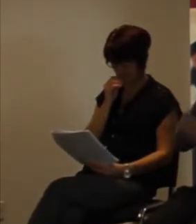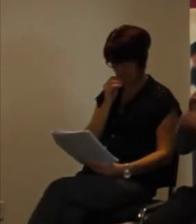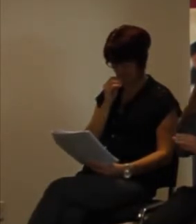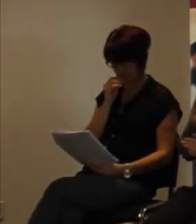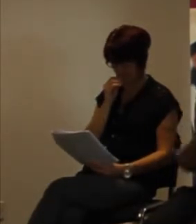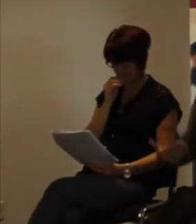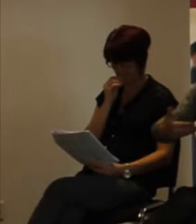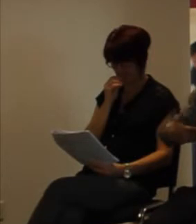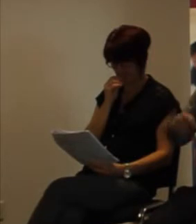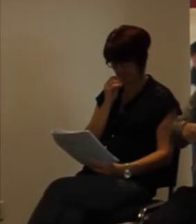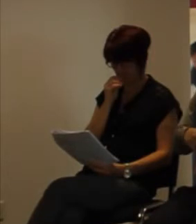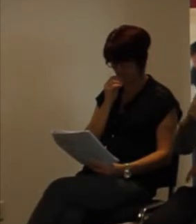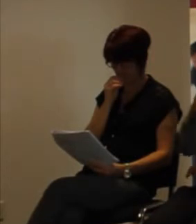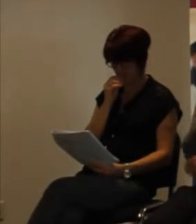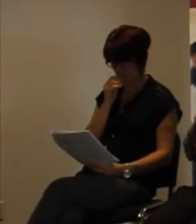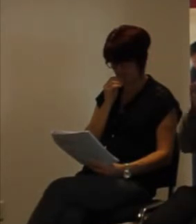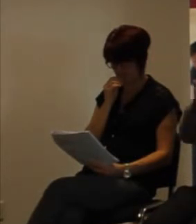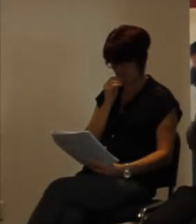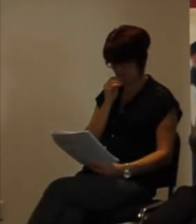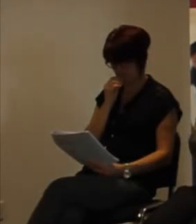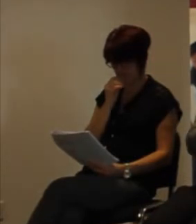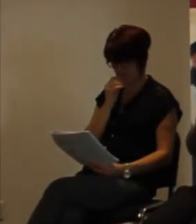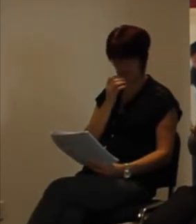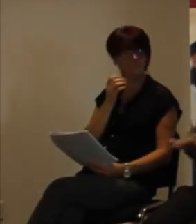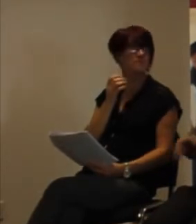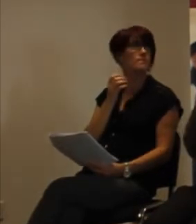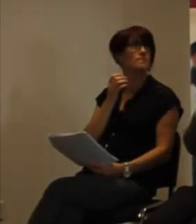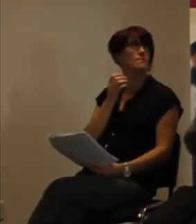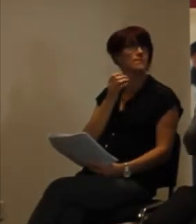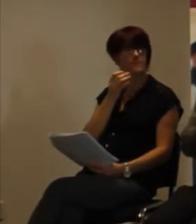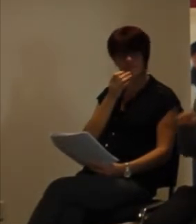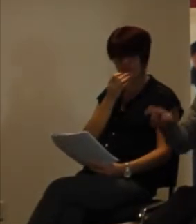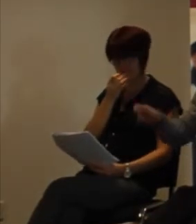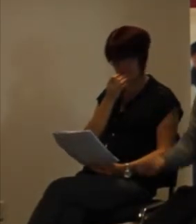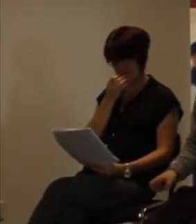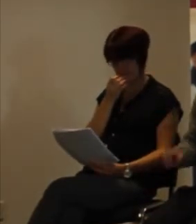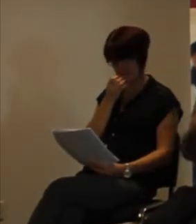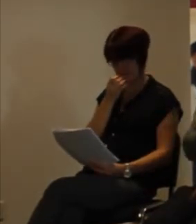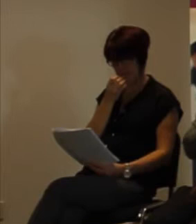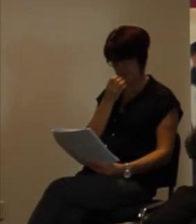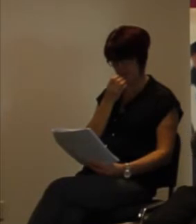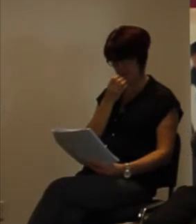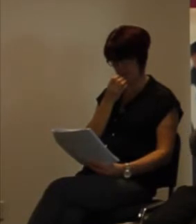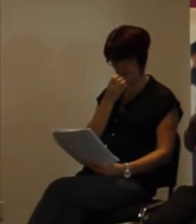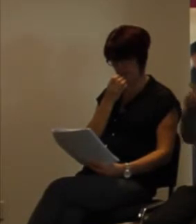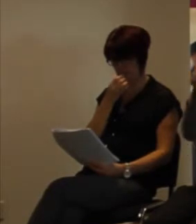time. We cannot apply extra time where timing is crucial to